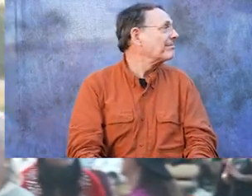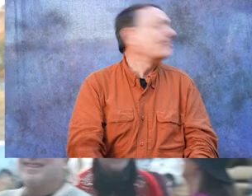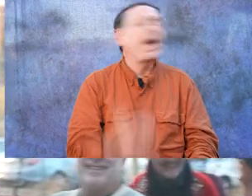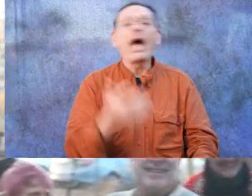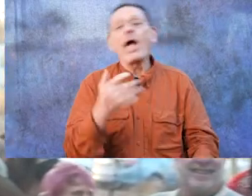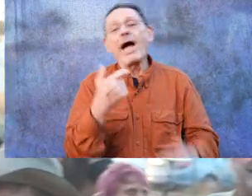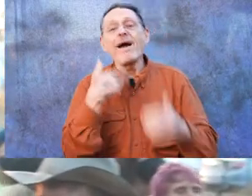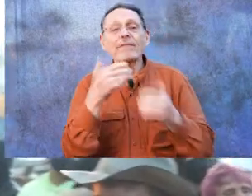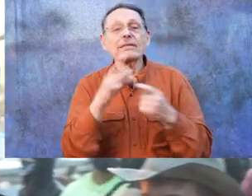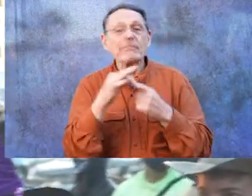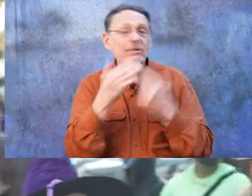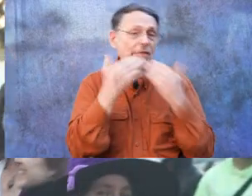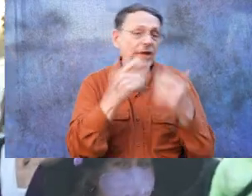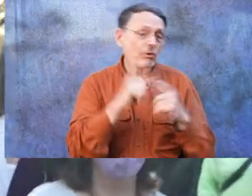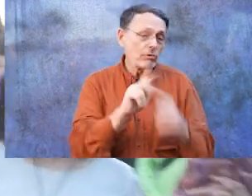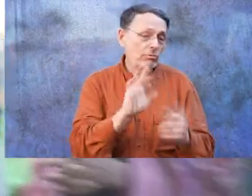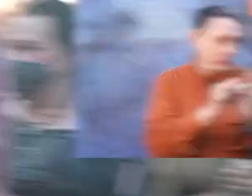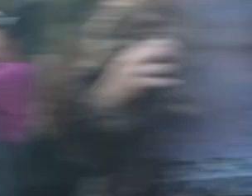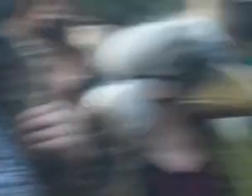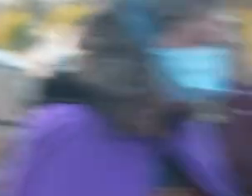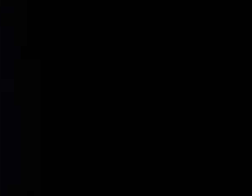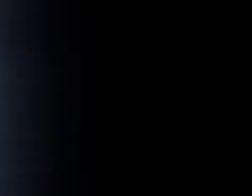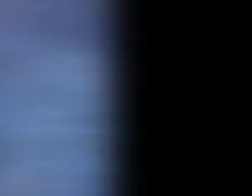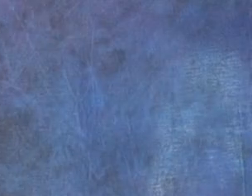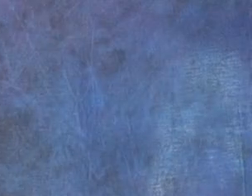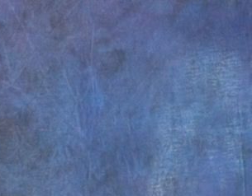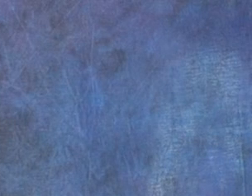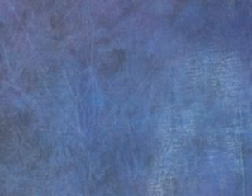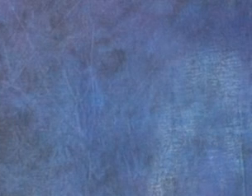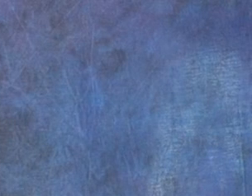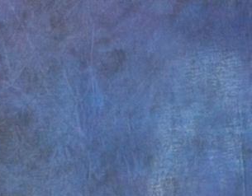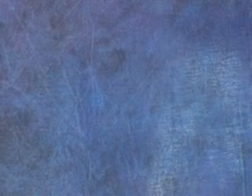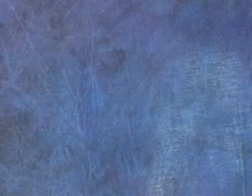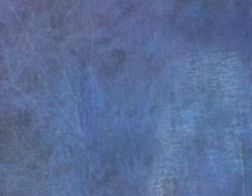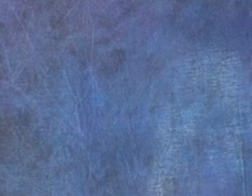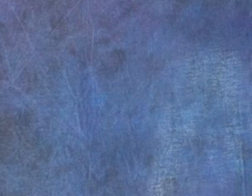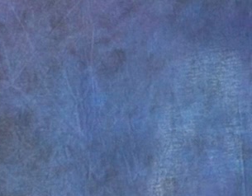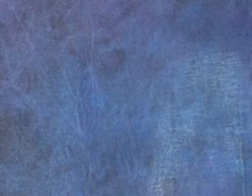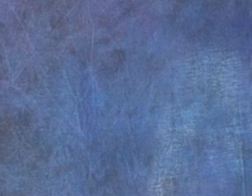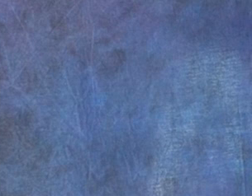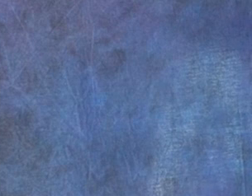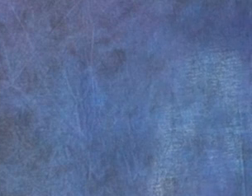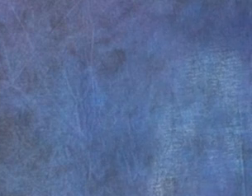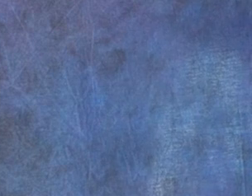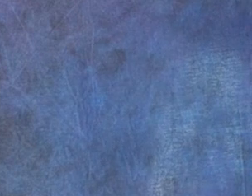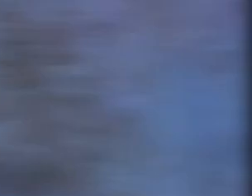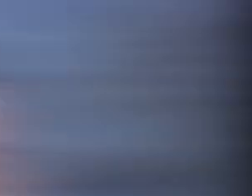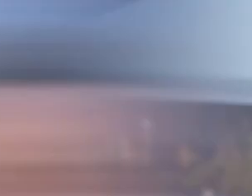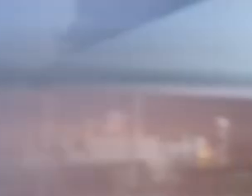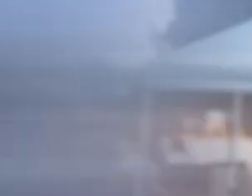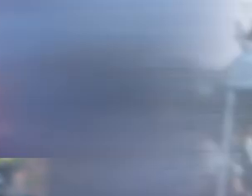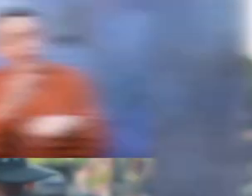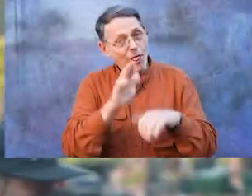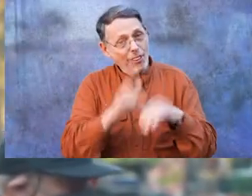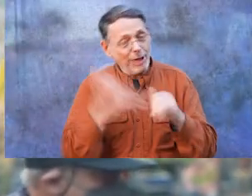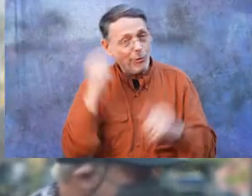I want to say a special thank you to Kevin Mogg, our interpreter, because this ritual went